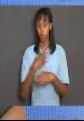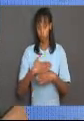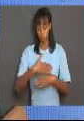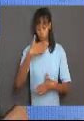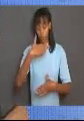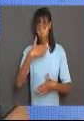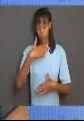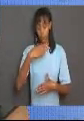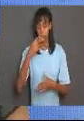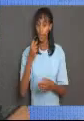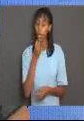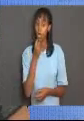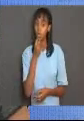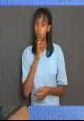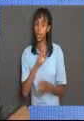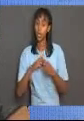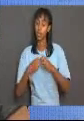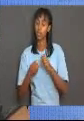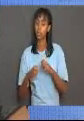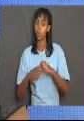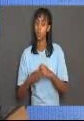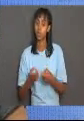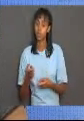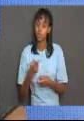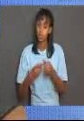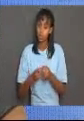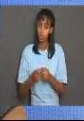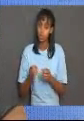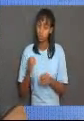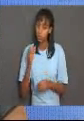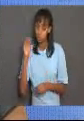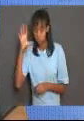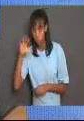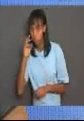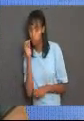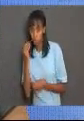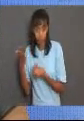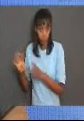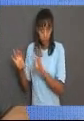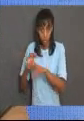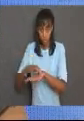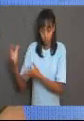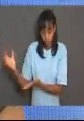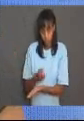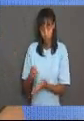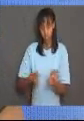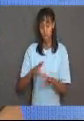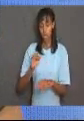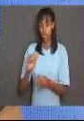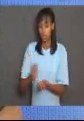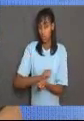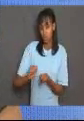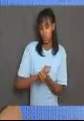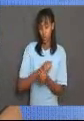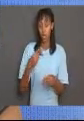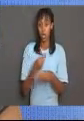to make hydroelectric power takes away people's homes and land and destroys